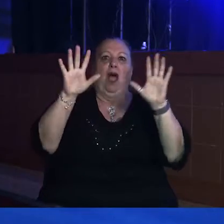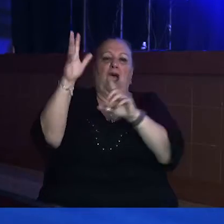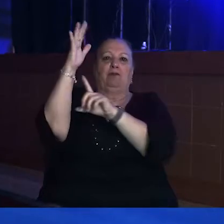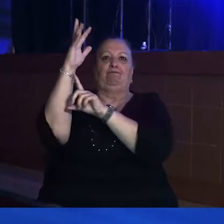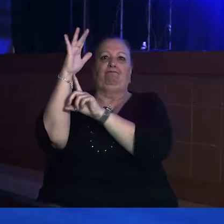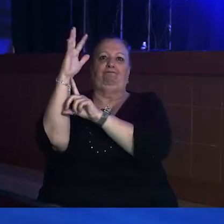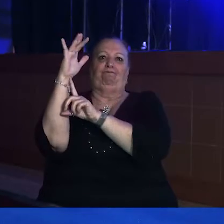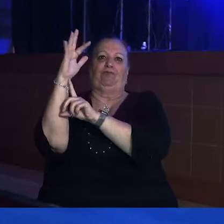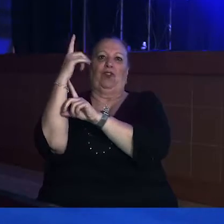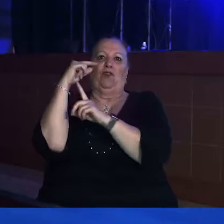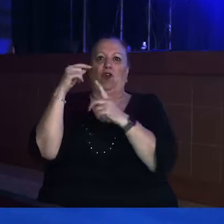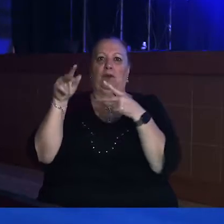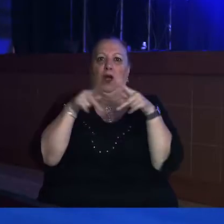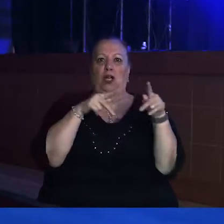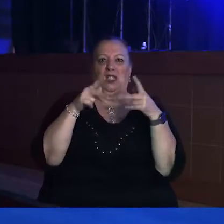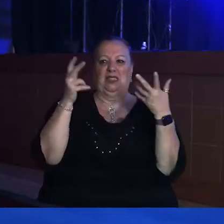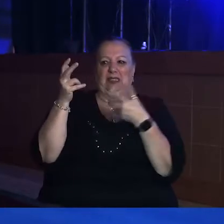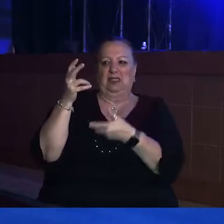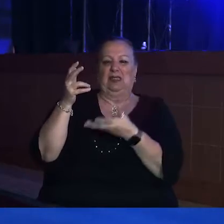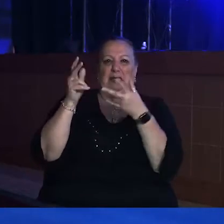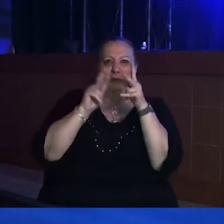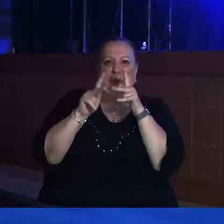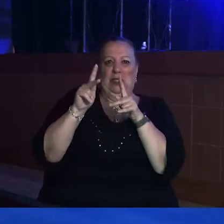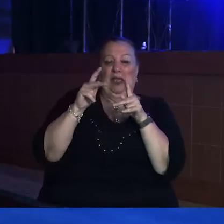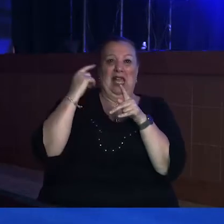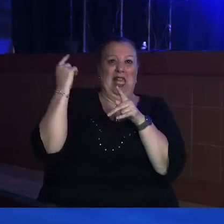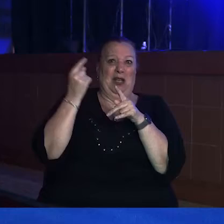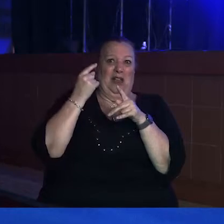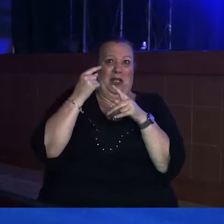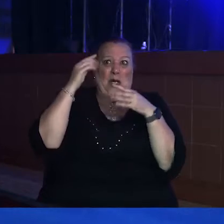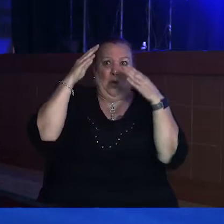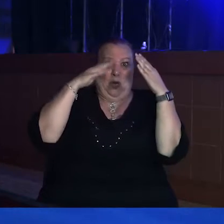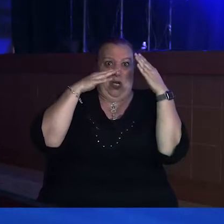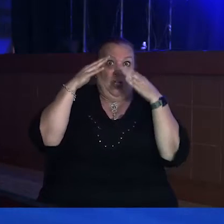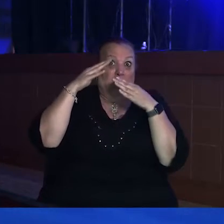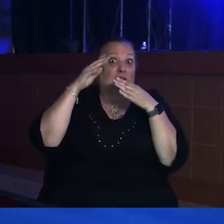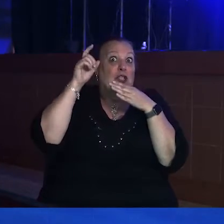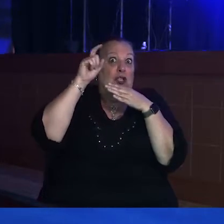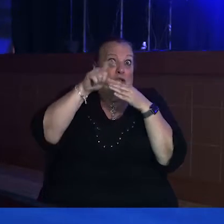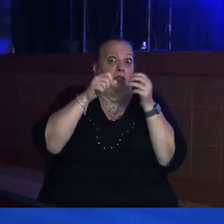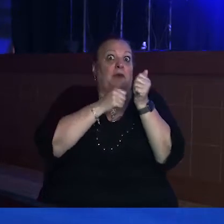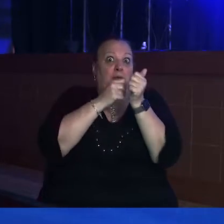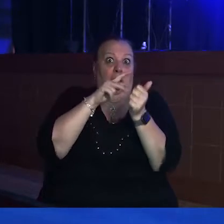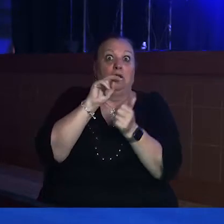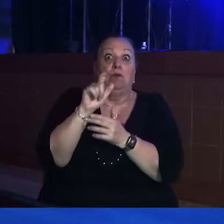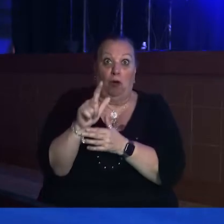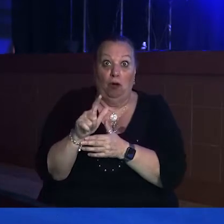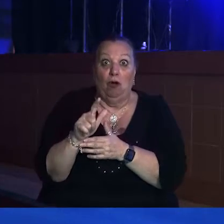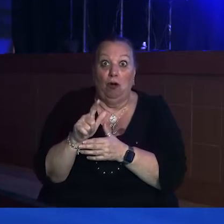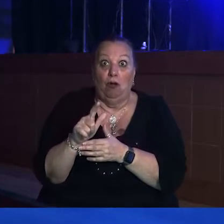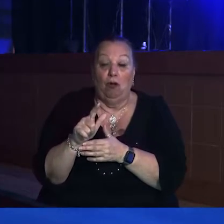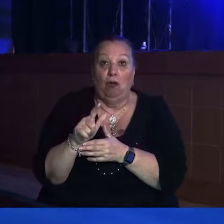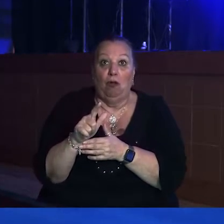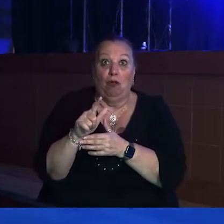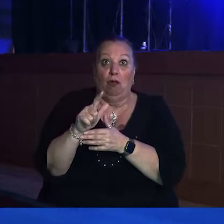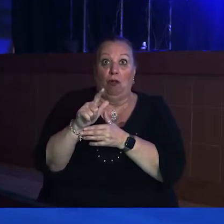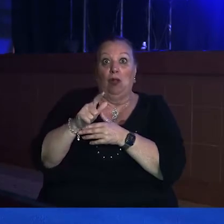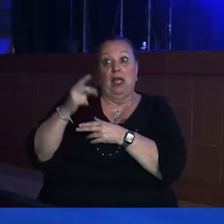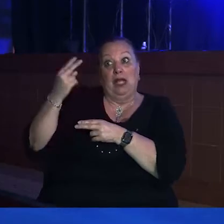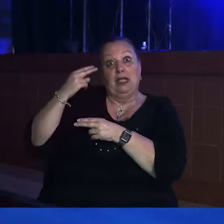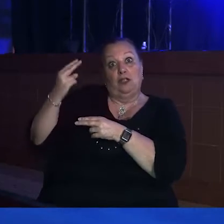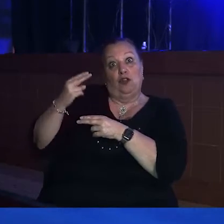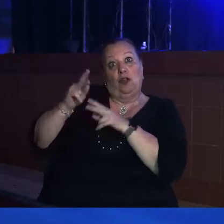parties. If anyone should ever be anxious, it should be the Apostle Paul. Historians tell us that Nero